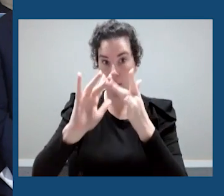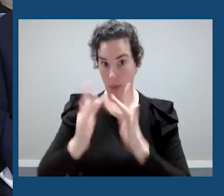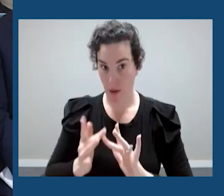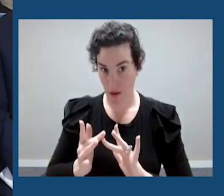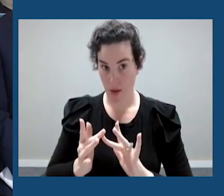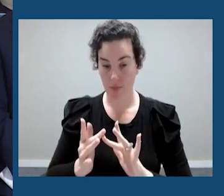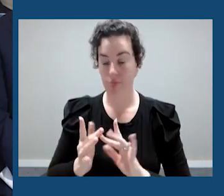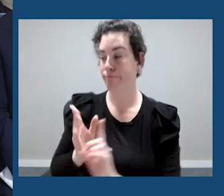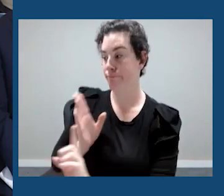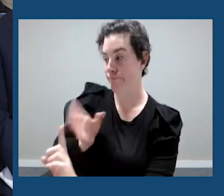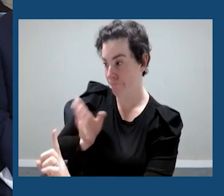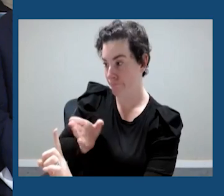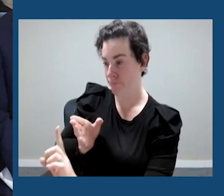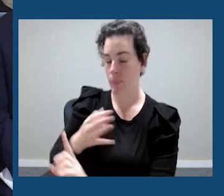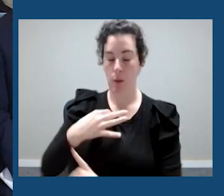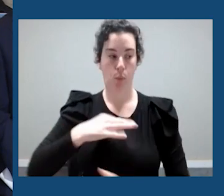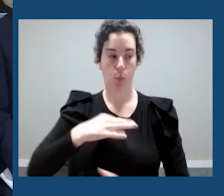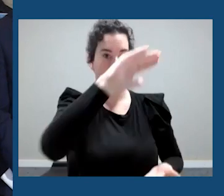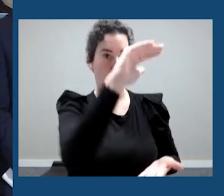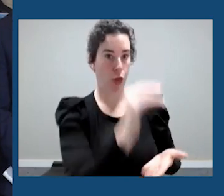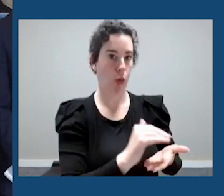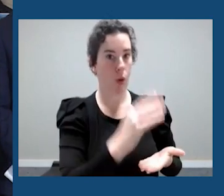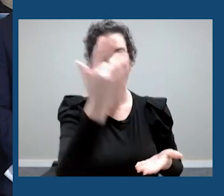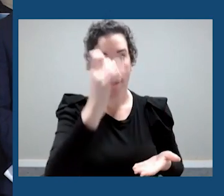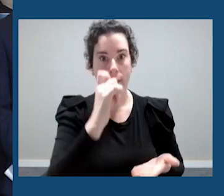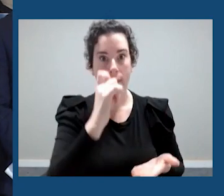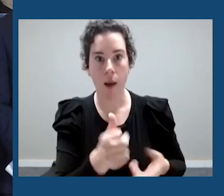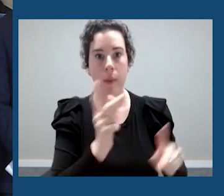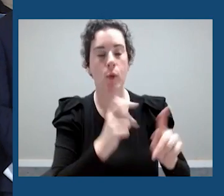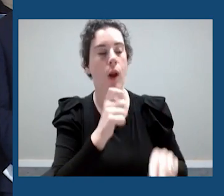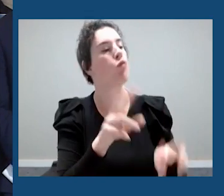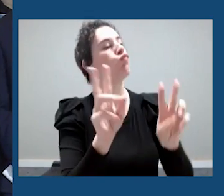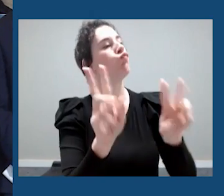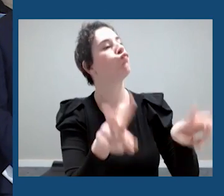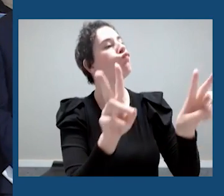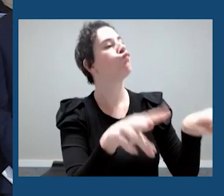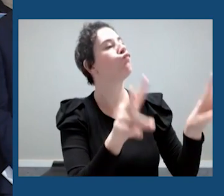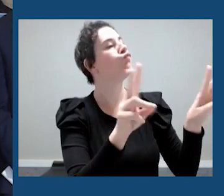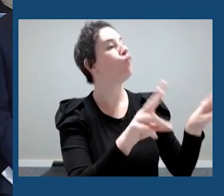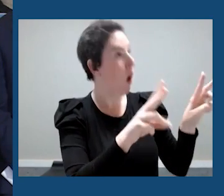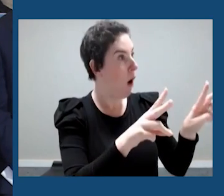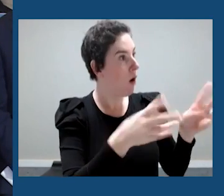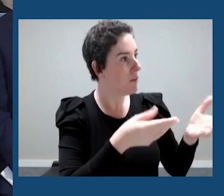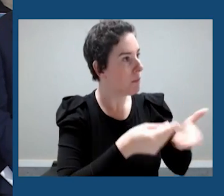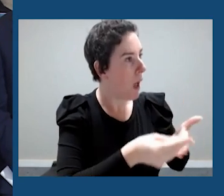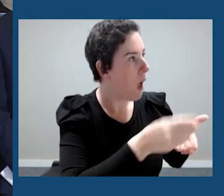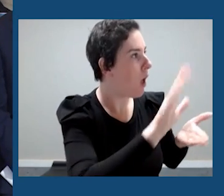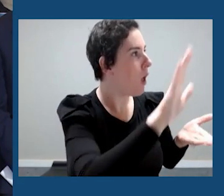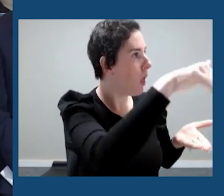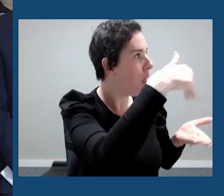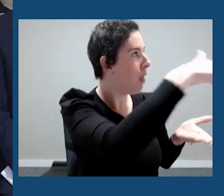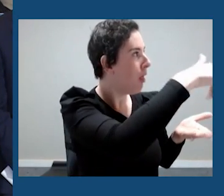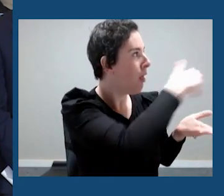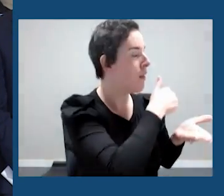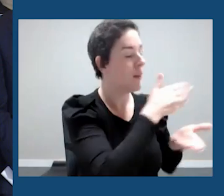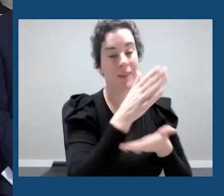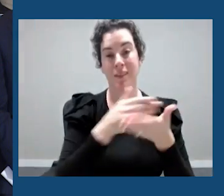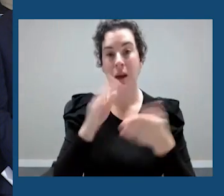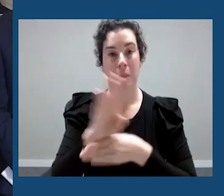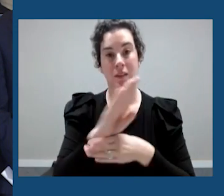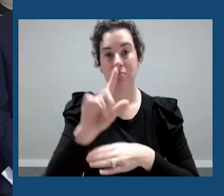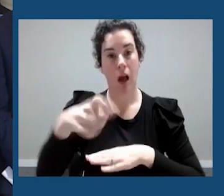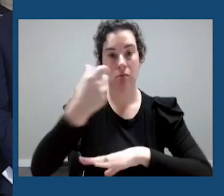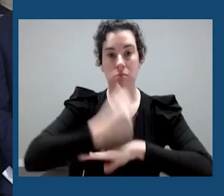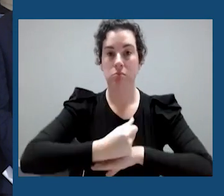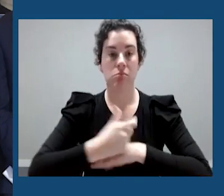down, people don't look at other items in the store, right? And some businesses just can't make it. And communities